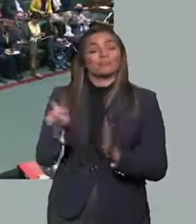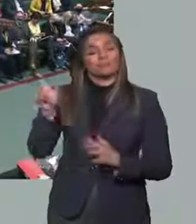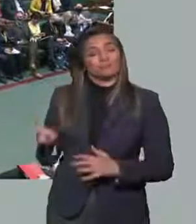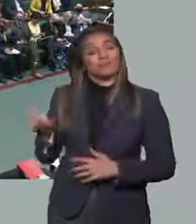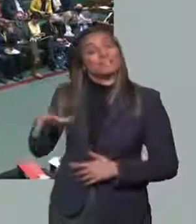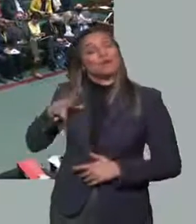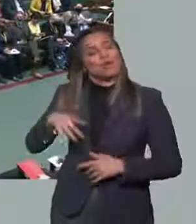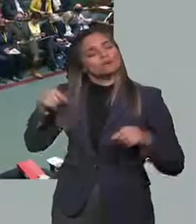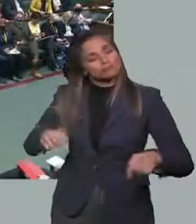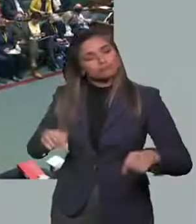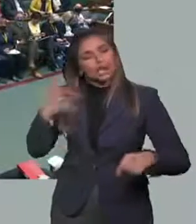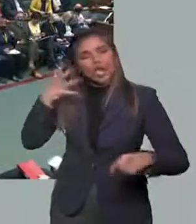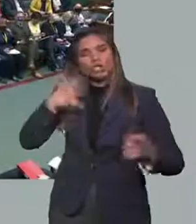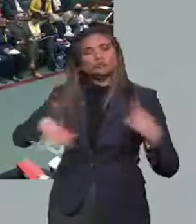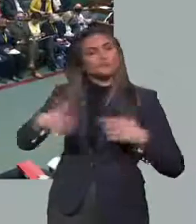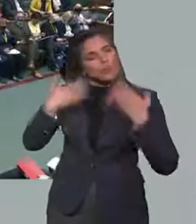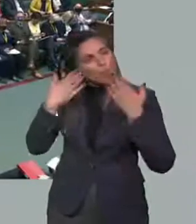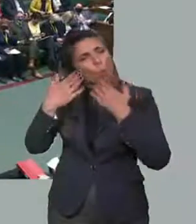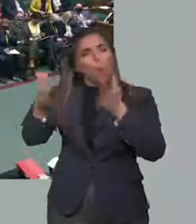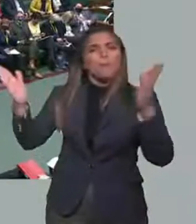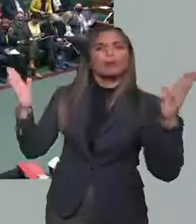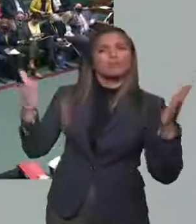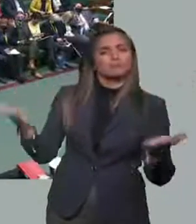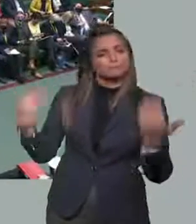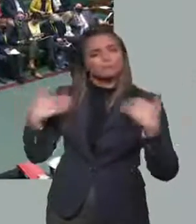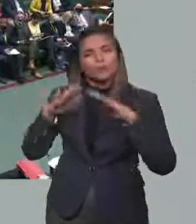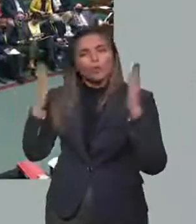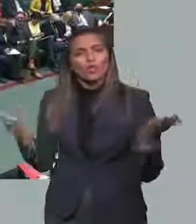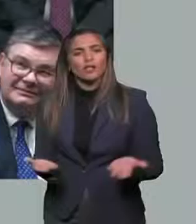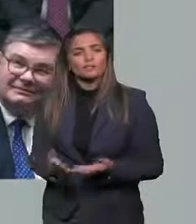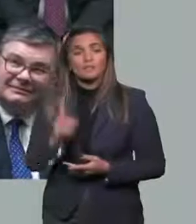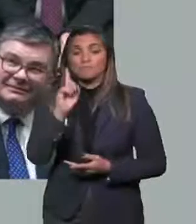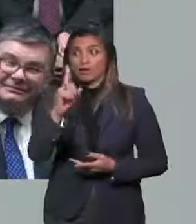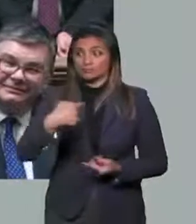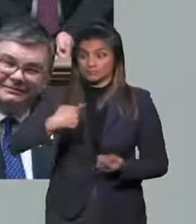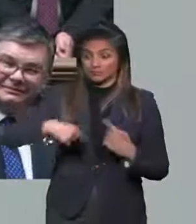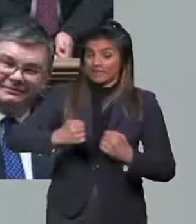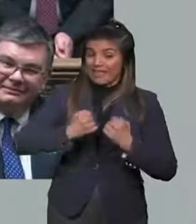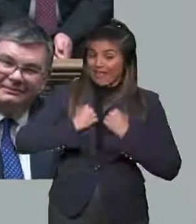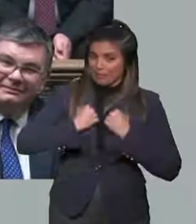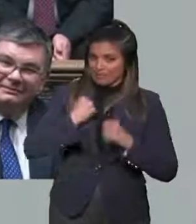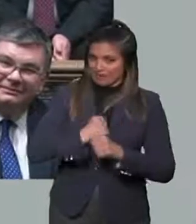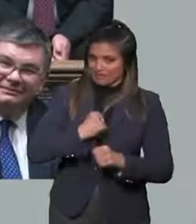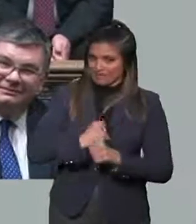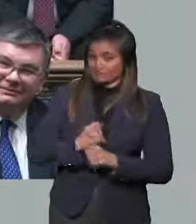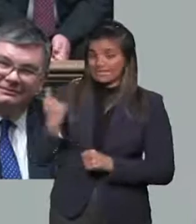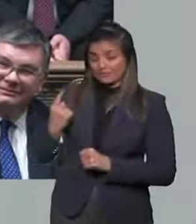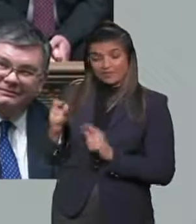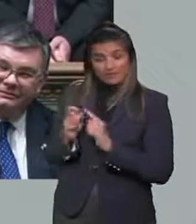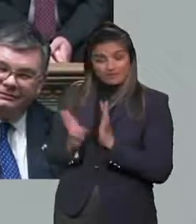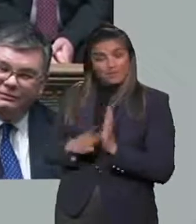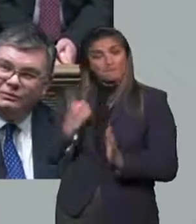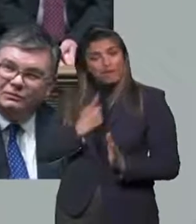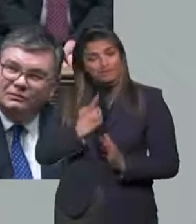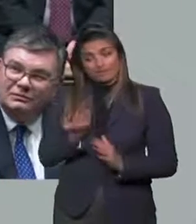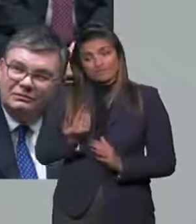country to be open, outward-looking to the world. But we were the government, and he was the Prime Minister, and I was the Foreign